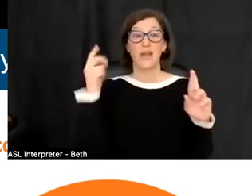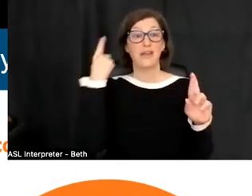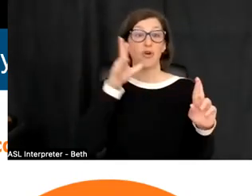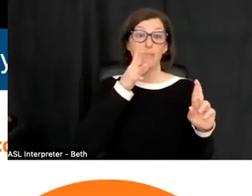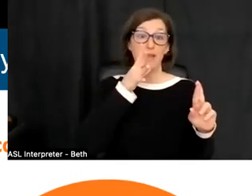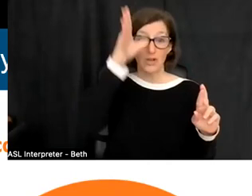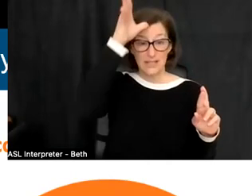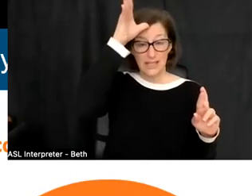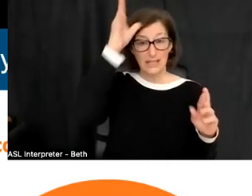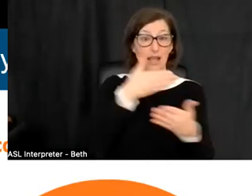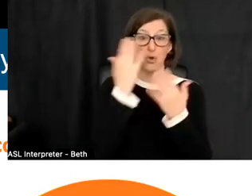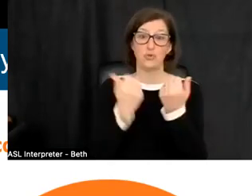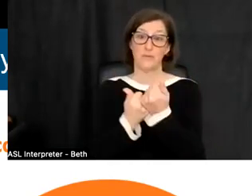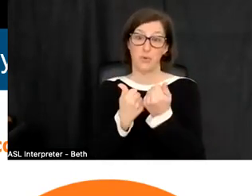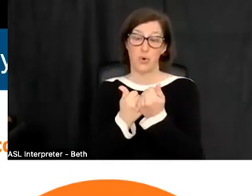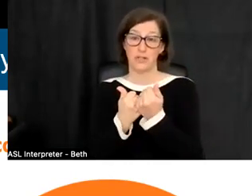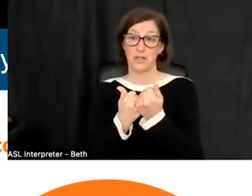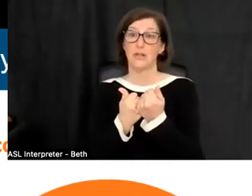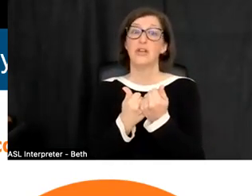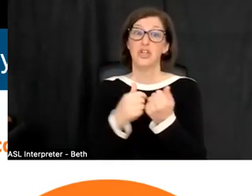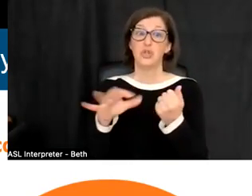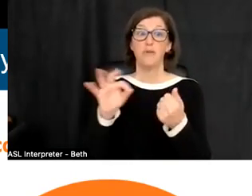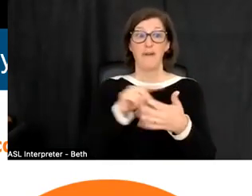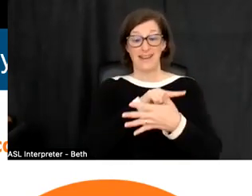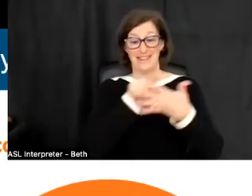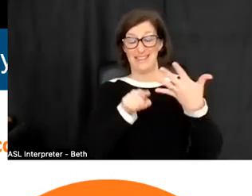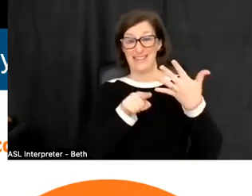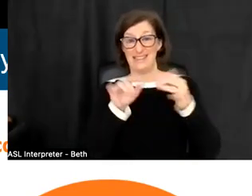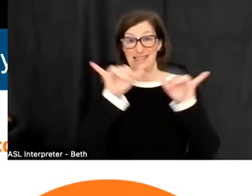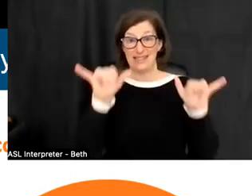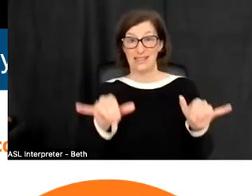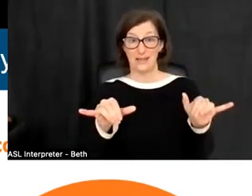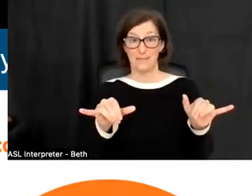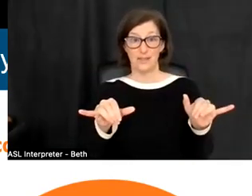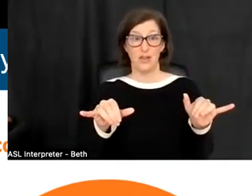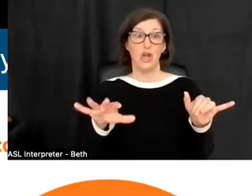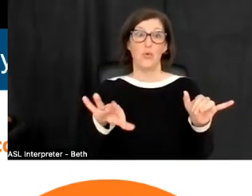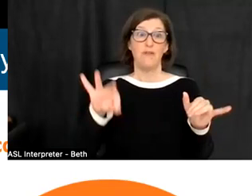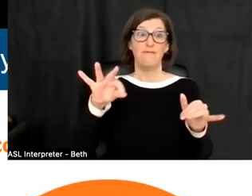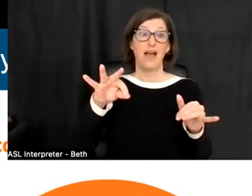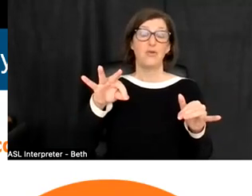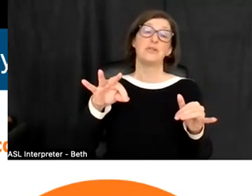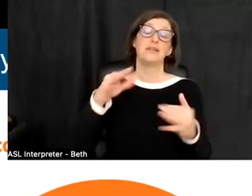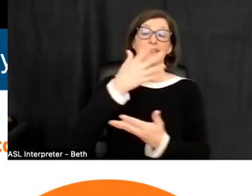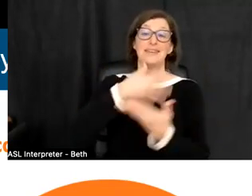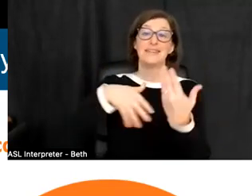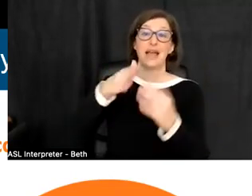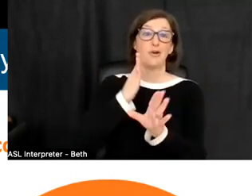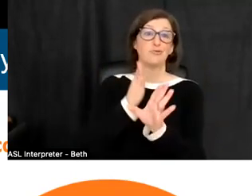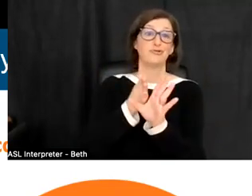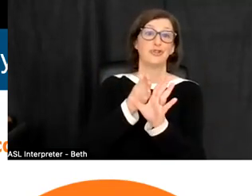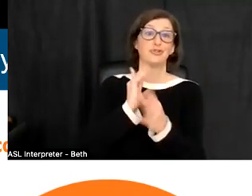and lack of support. So we find within these systems, we came up with psychosocial interventions, which would then work with